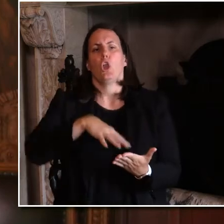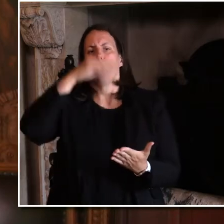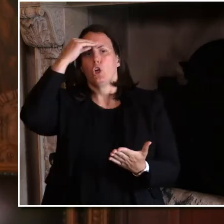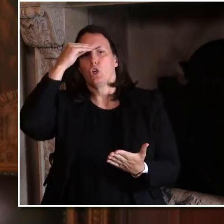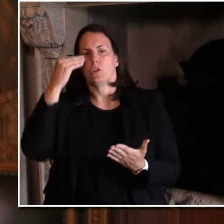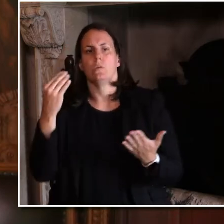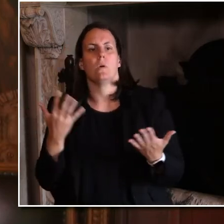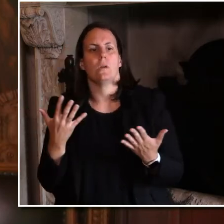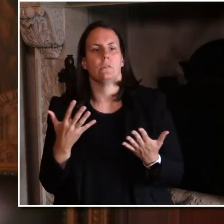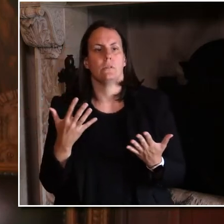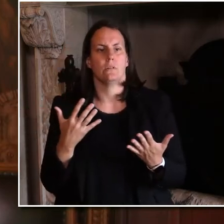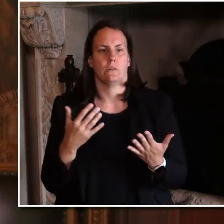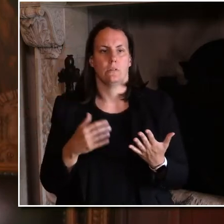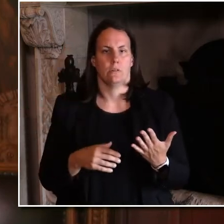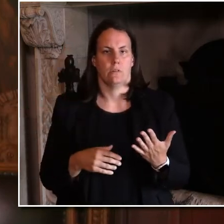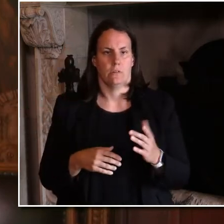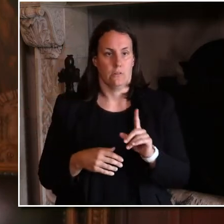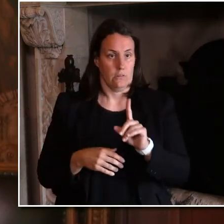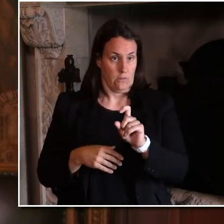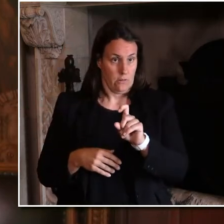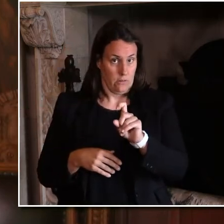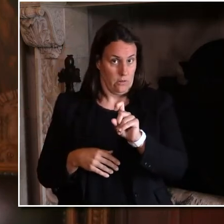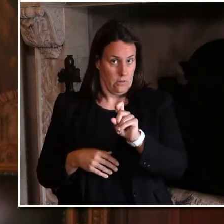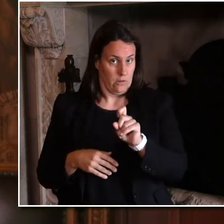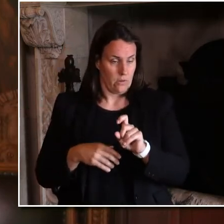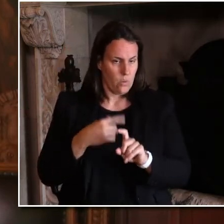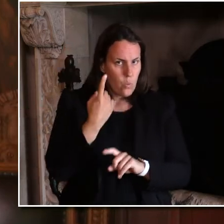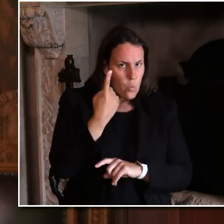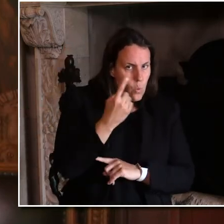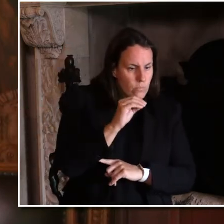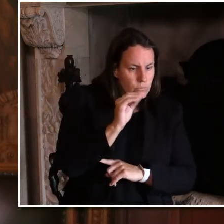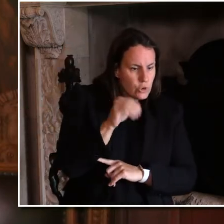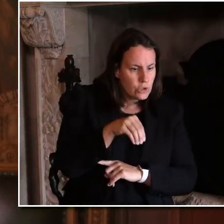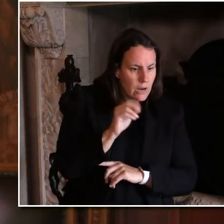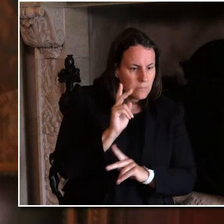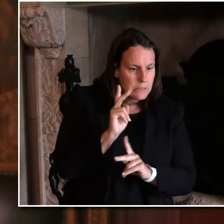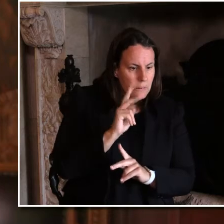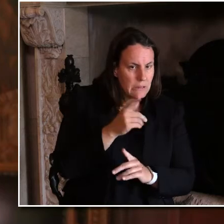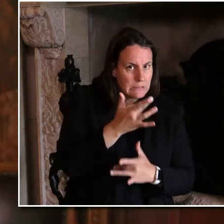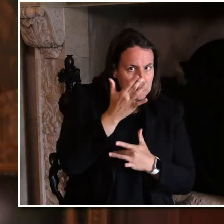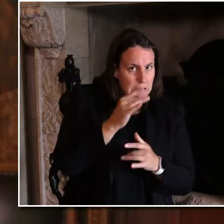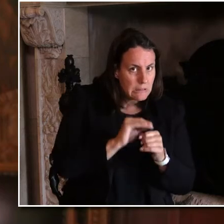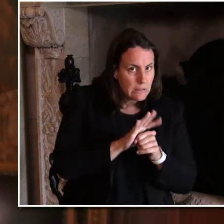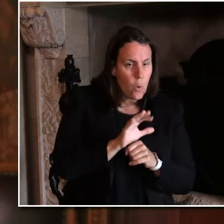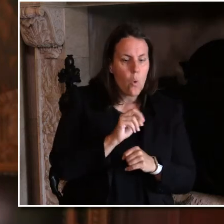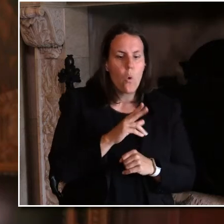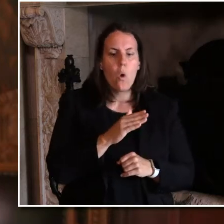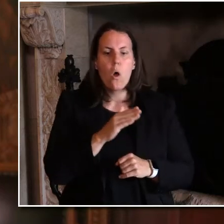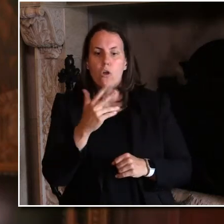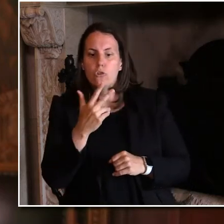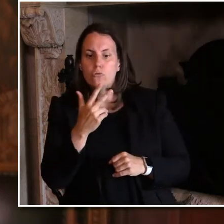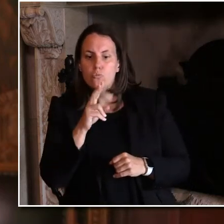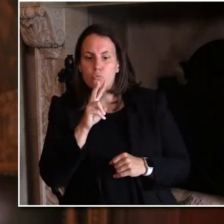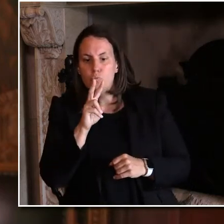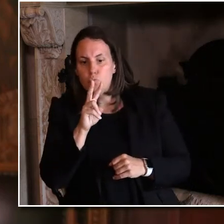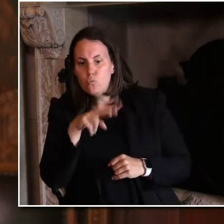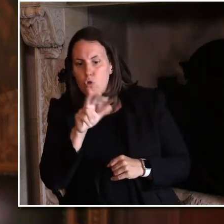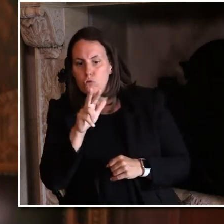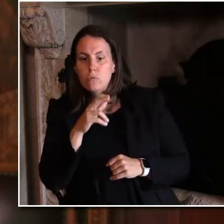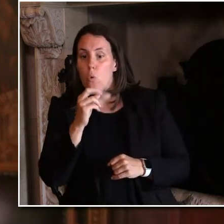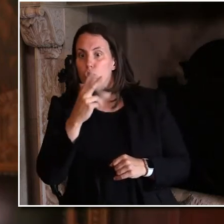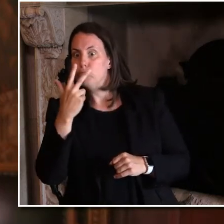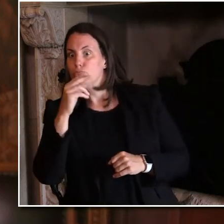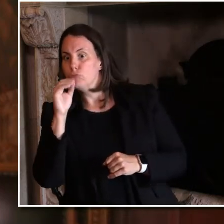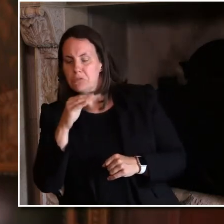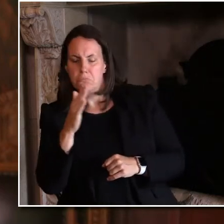be surprising. But not knowing what the future holds, knowing that there's going to be a wave of respiratory illnesses like there is every year